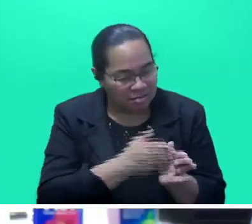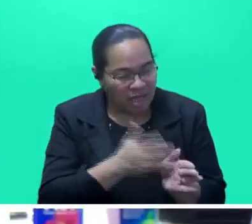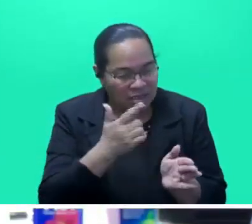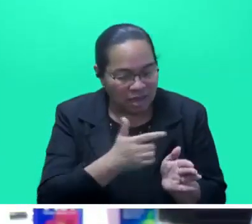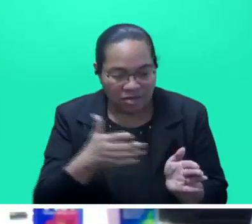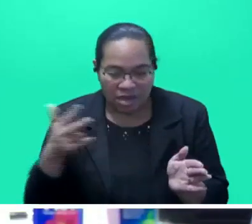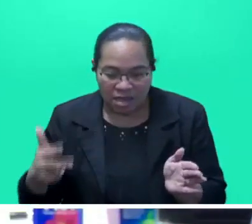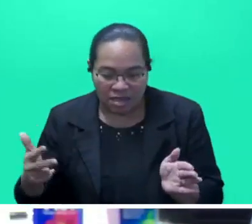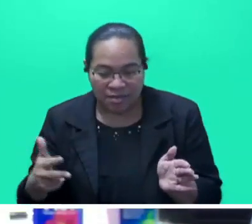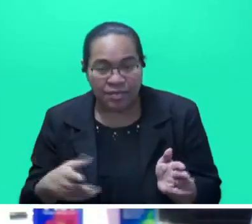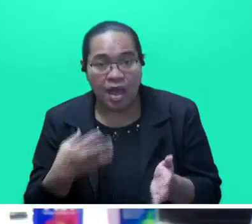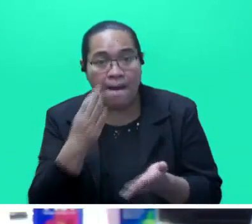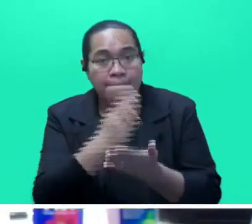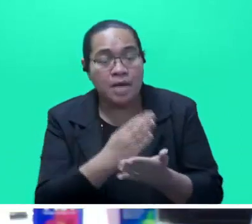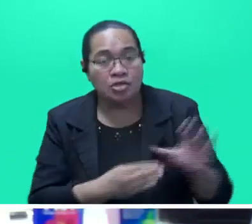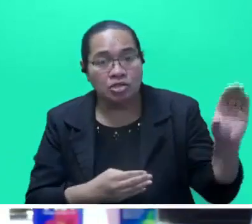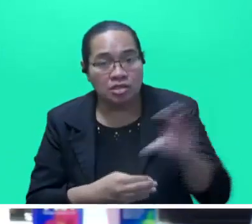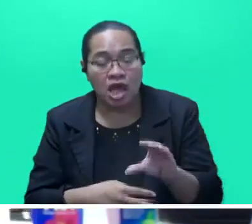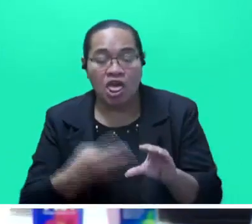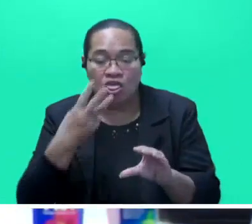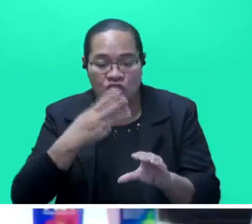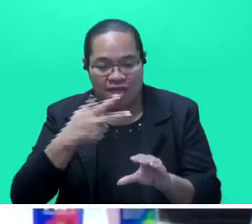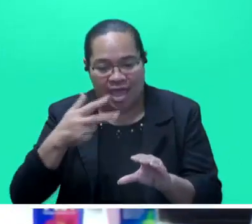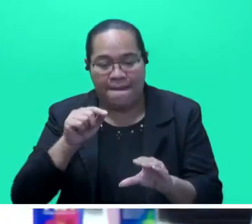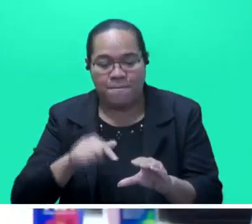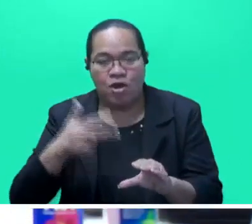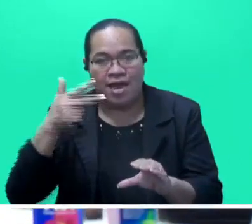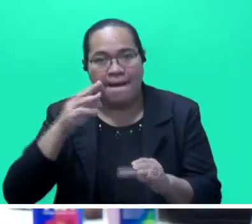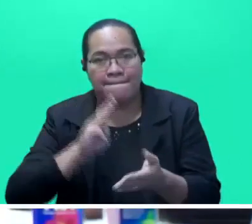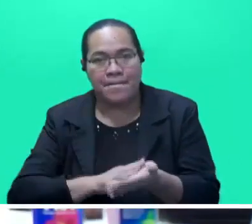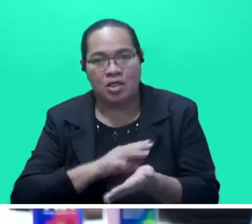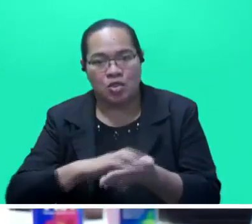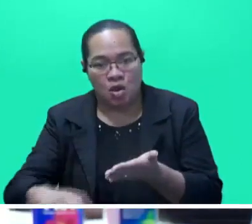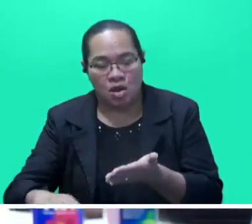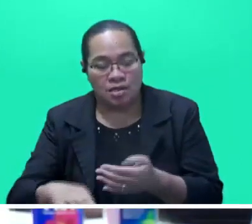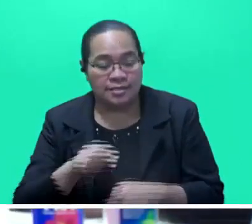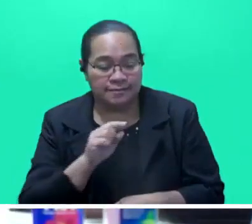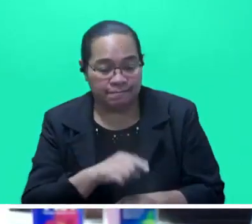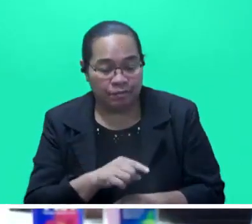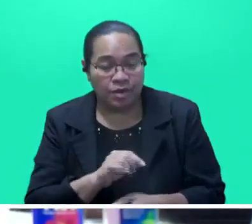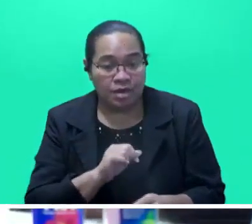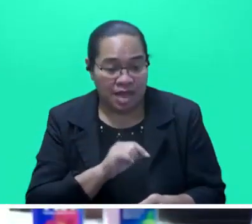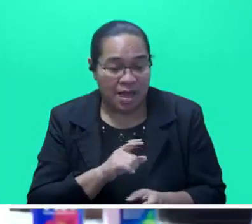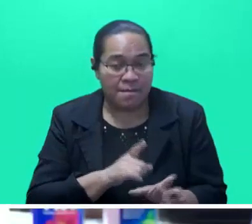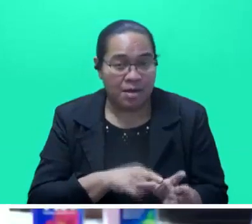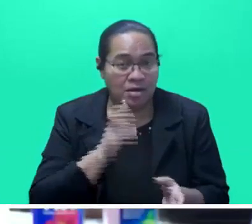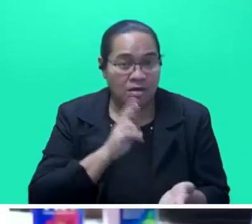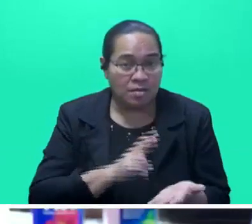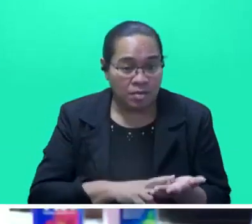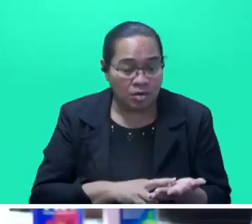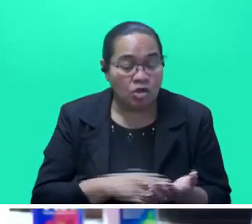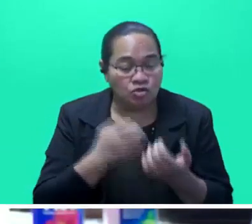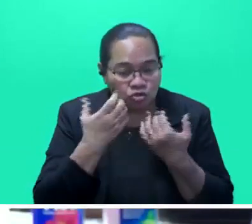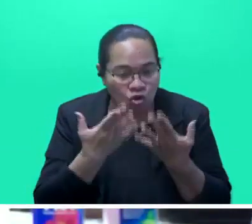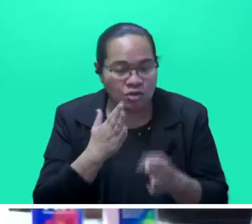allocated estimate budget of 38.8 million. The Fiji Correction Service annual report also reflects the